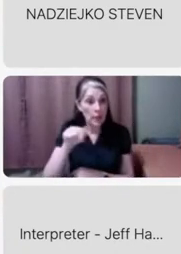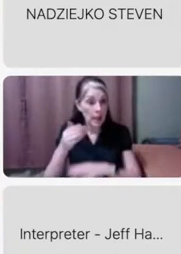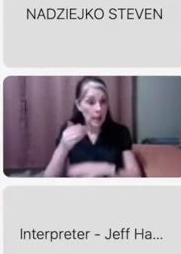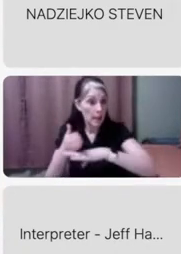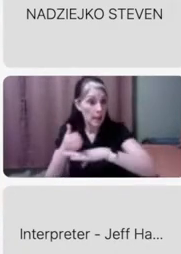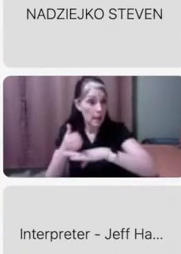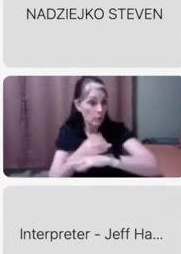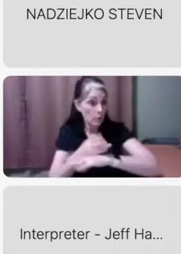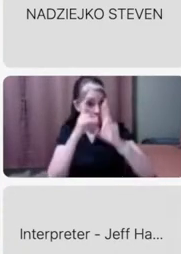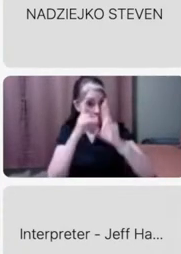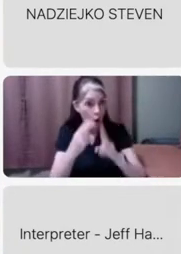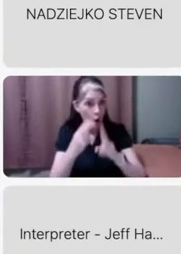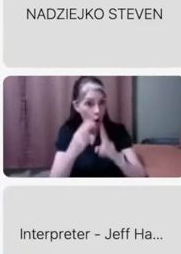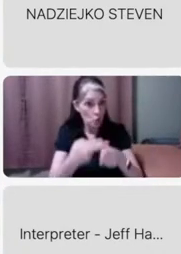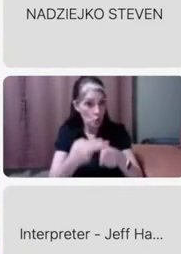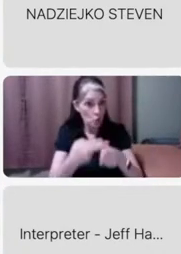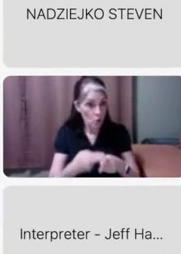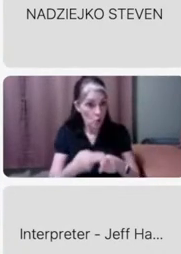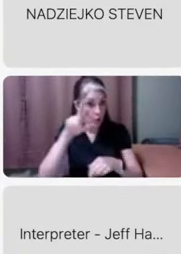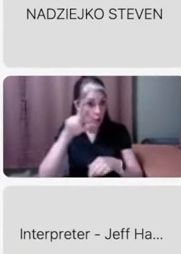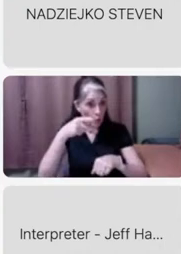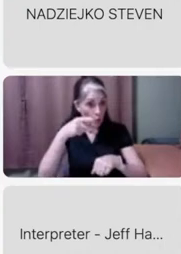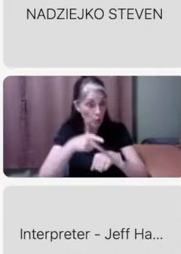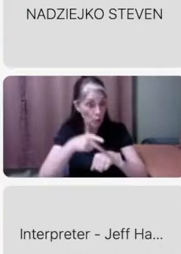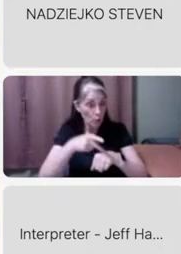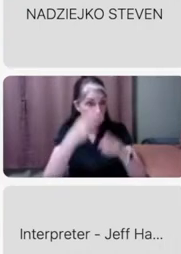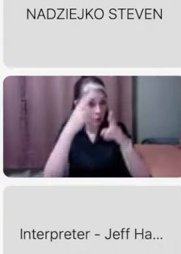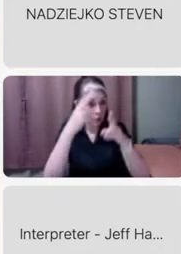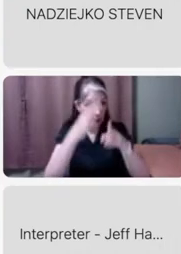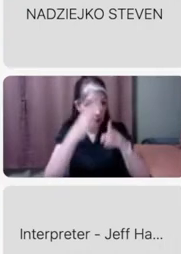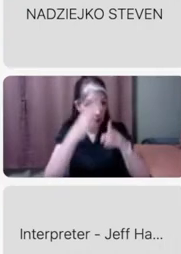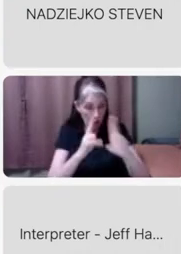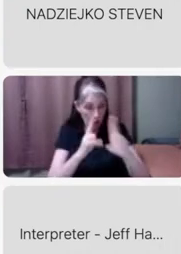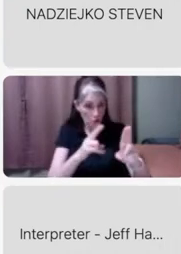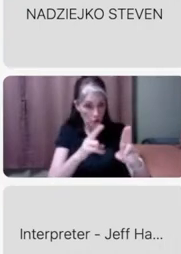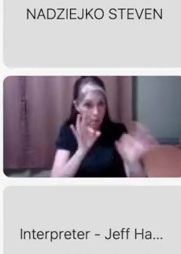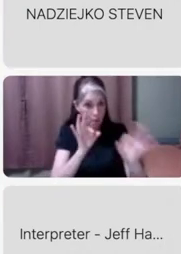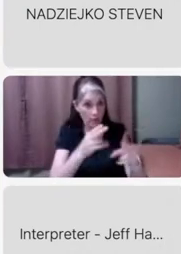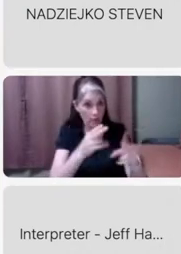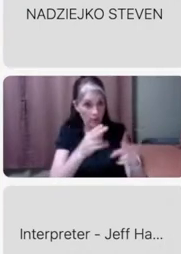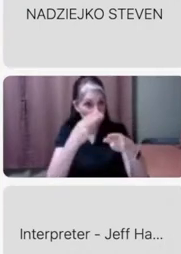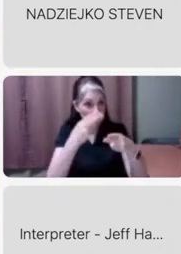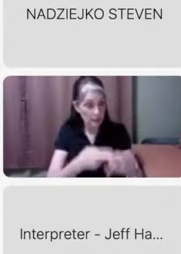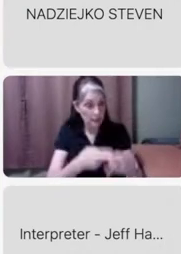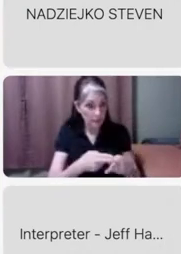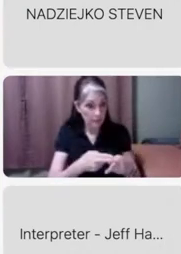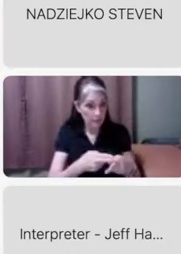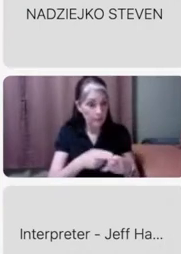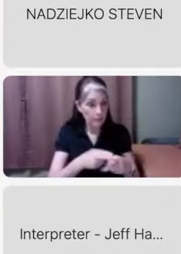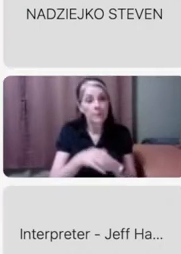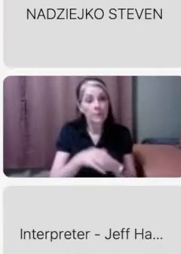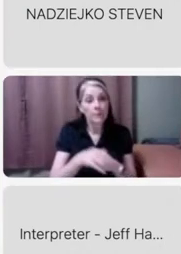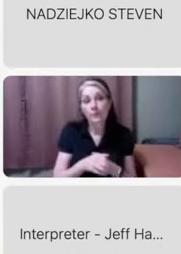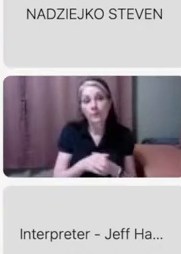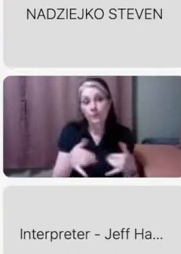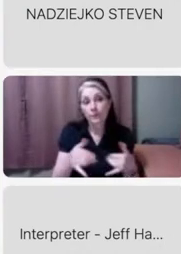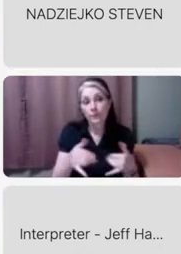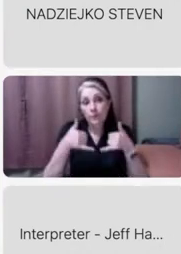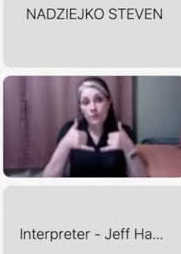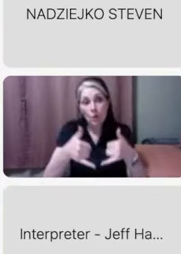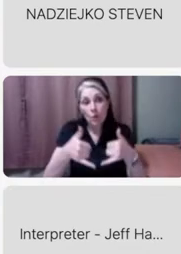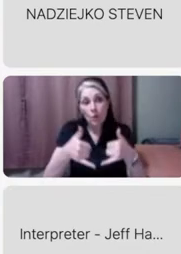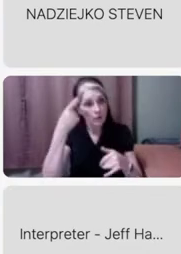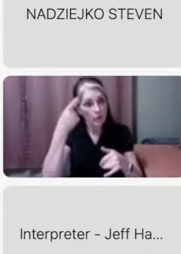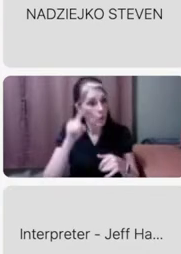principals honor roll titan aces perfect attendance pbis teacher award and honor guard award